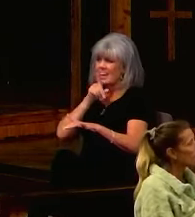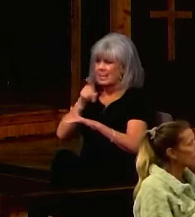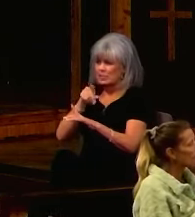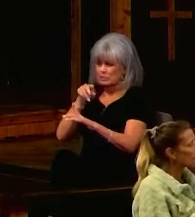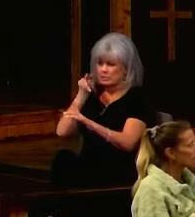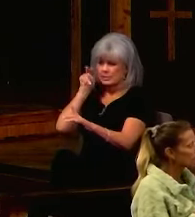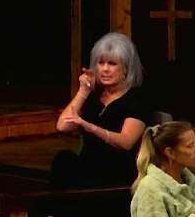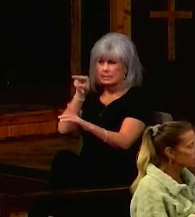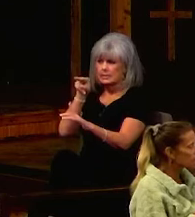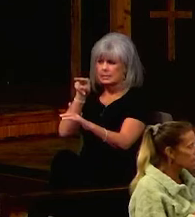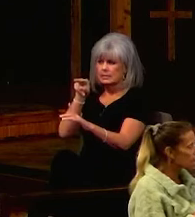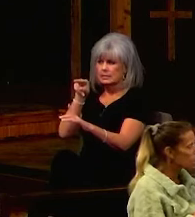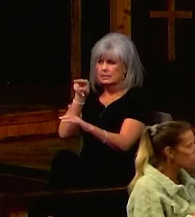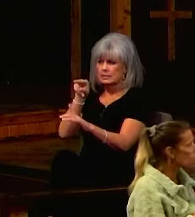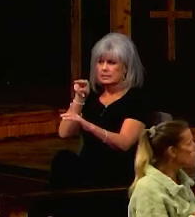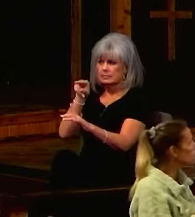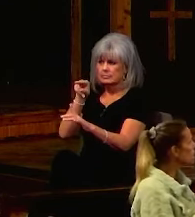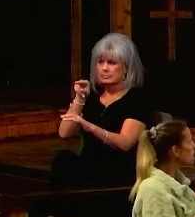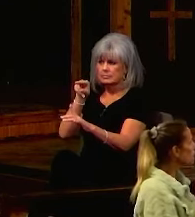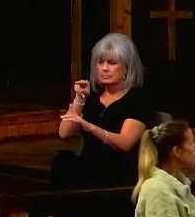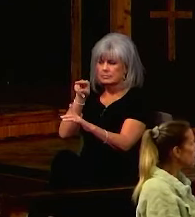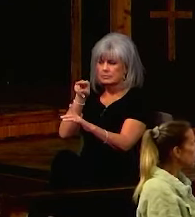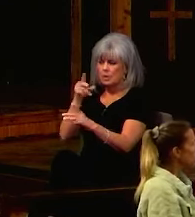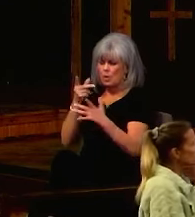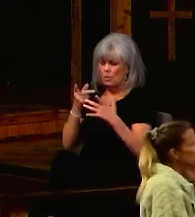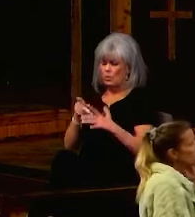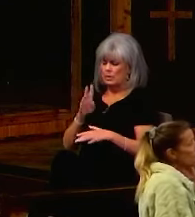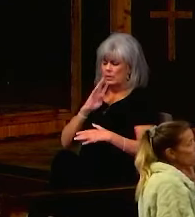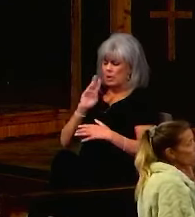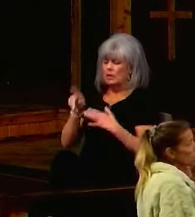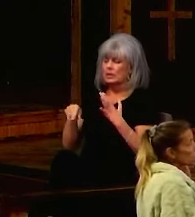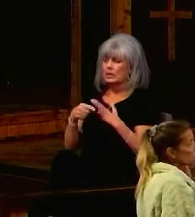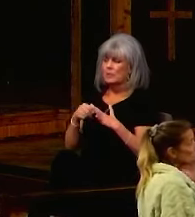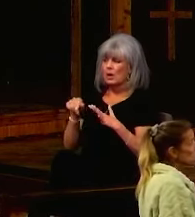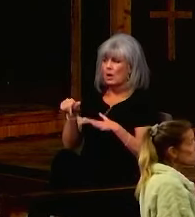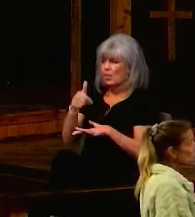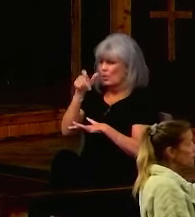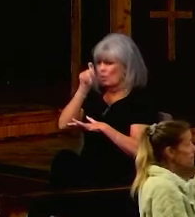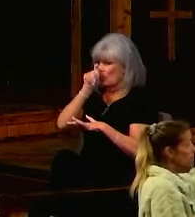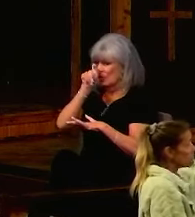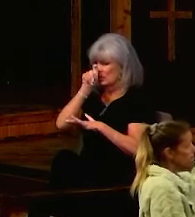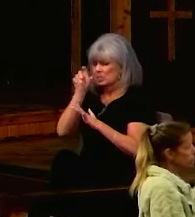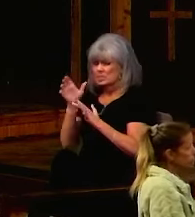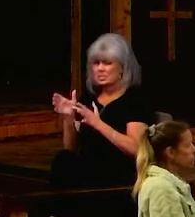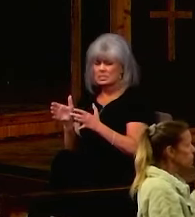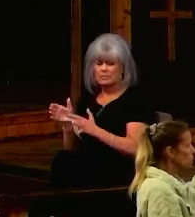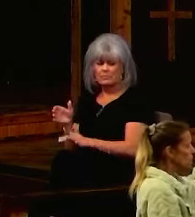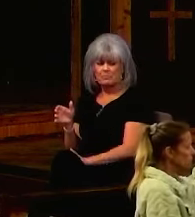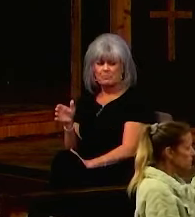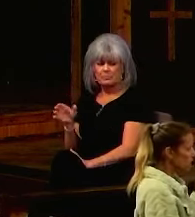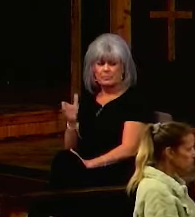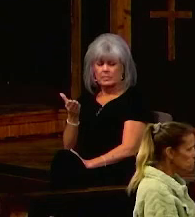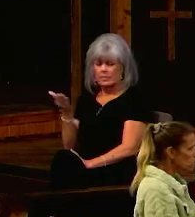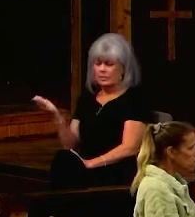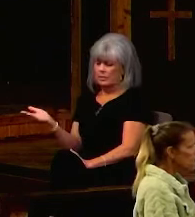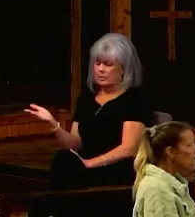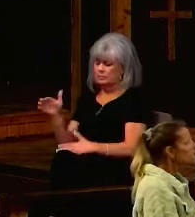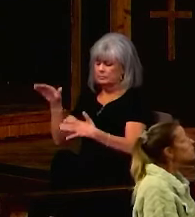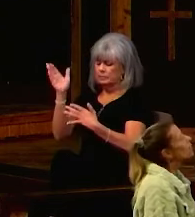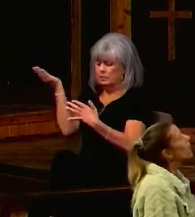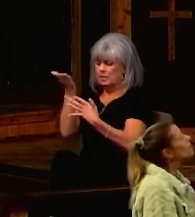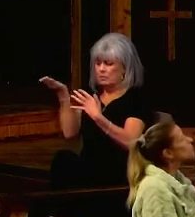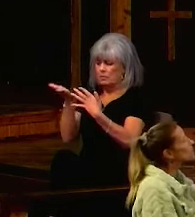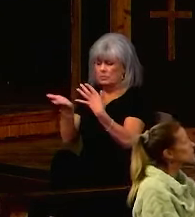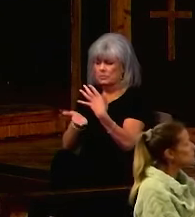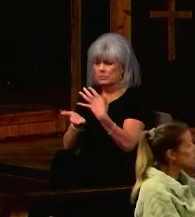Okay. And when you were talking about other witches, mm-hmm. and their different levels,